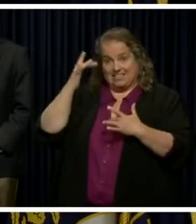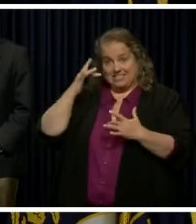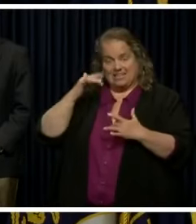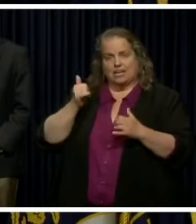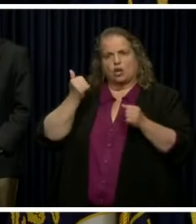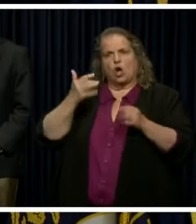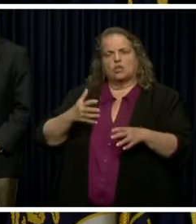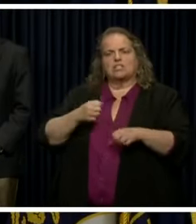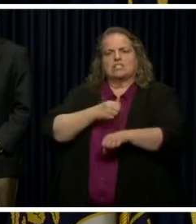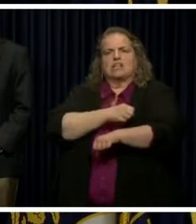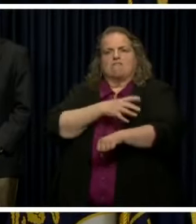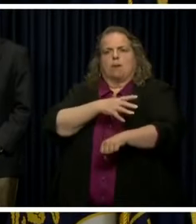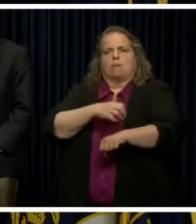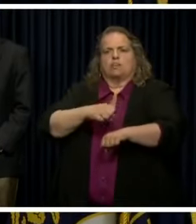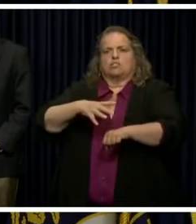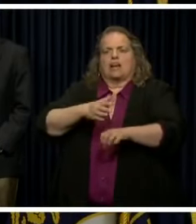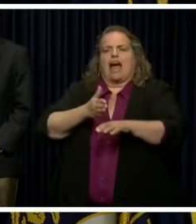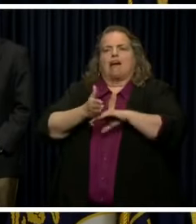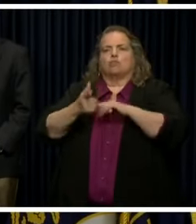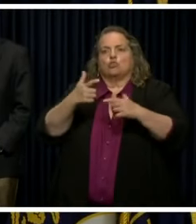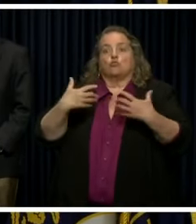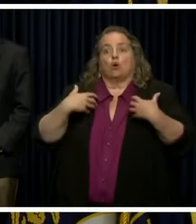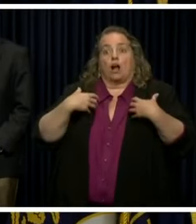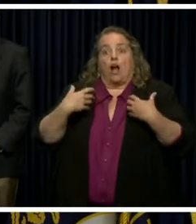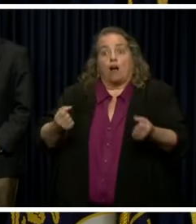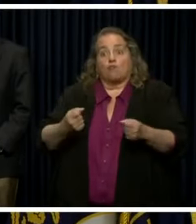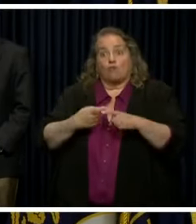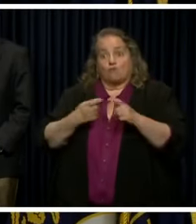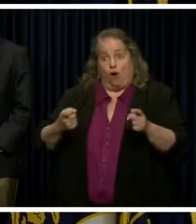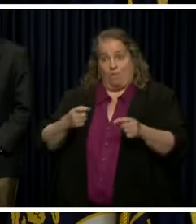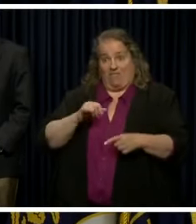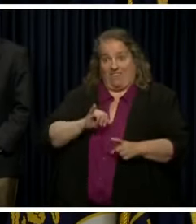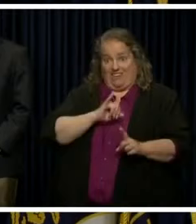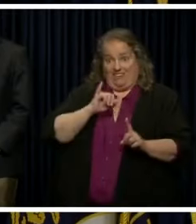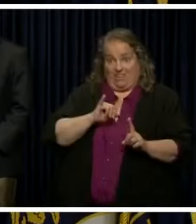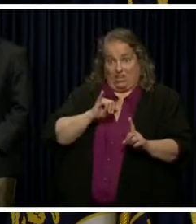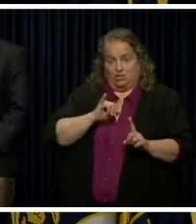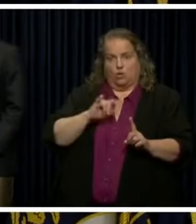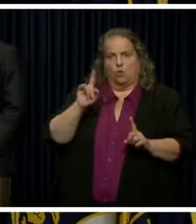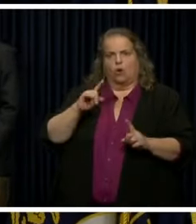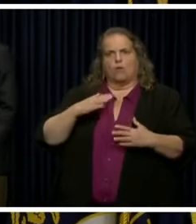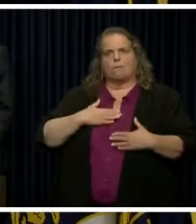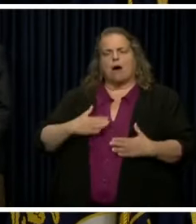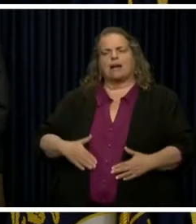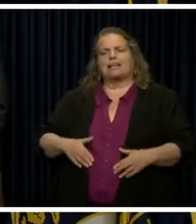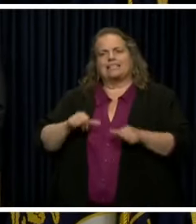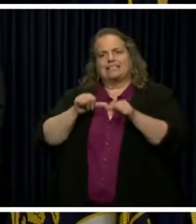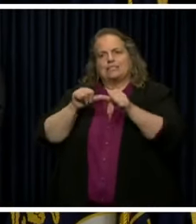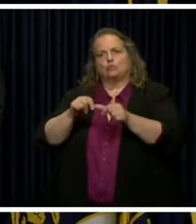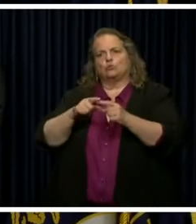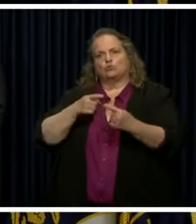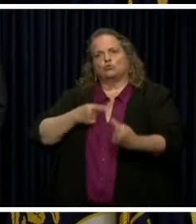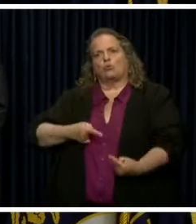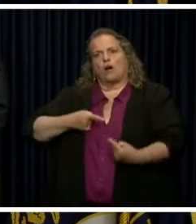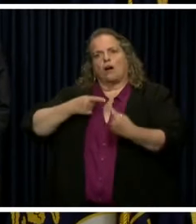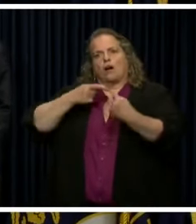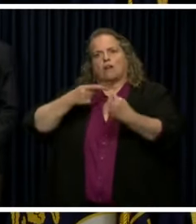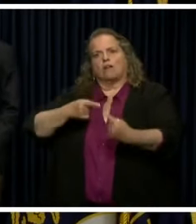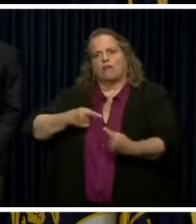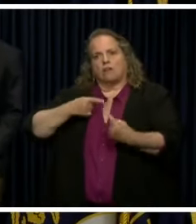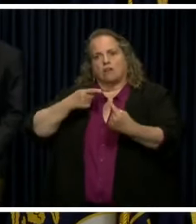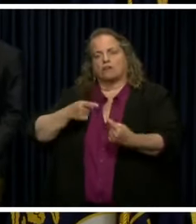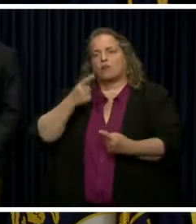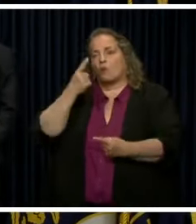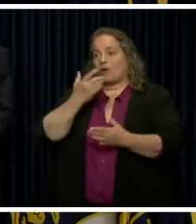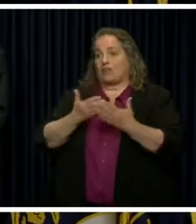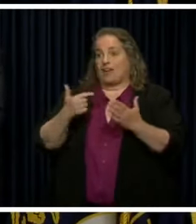inflammation process after you've recovered from the initial infection, but where the body continues to struggle with it. And so one of the things I was